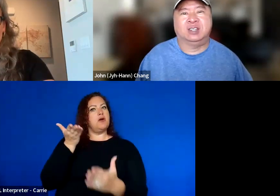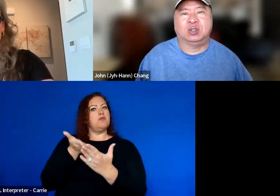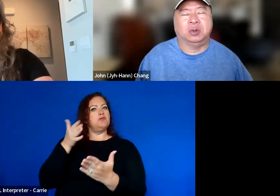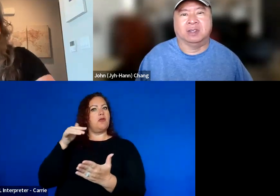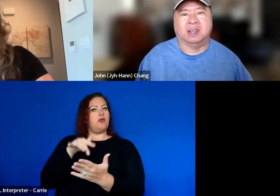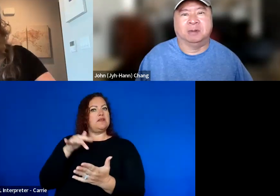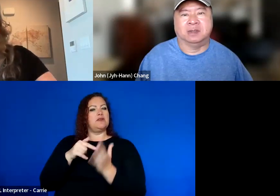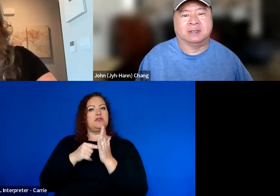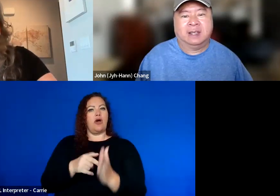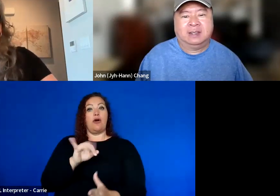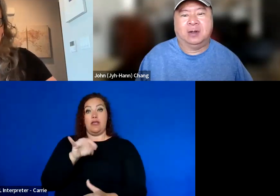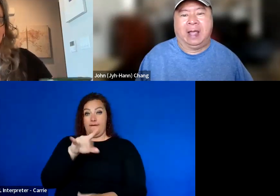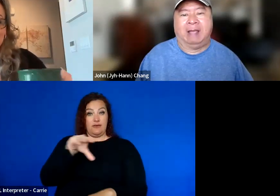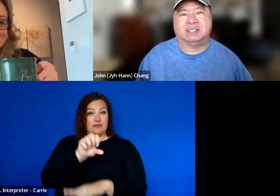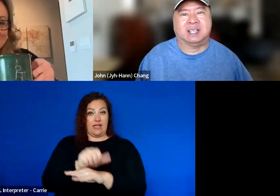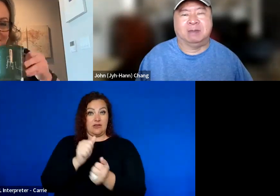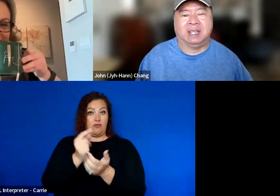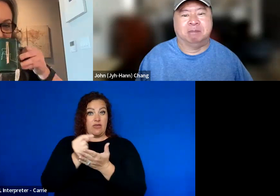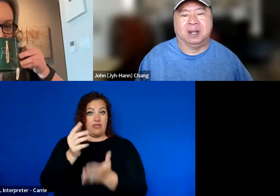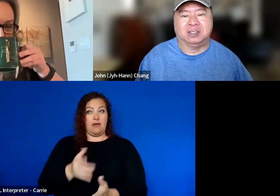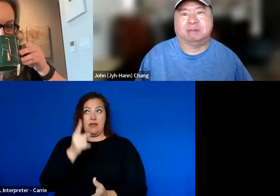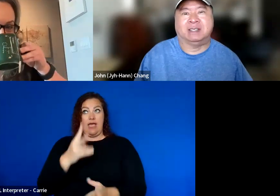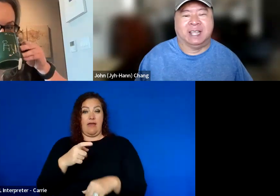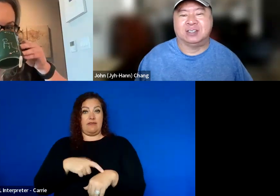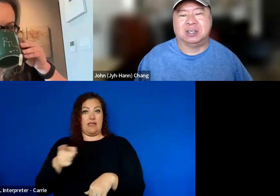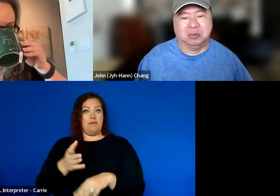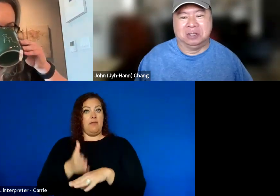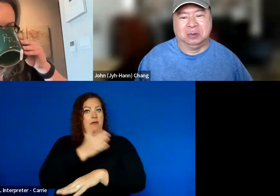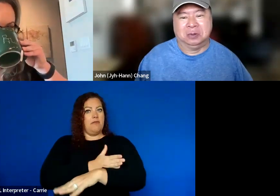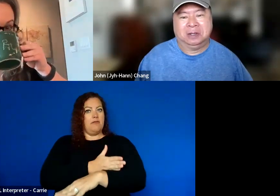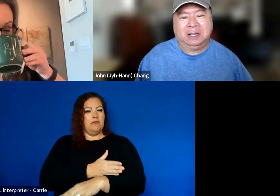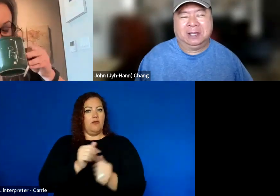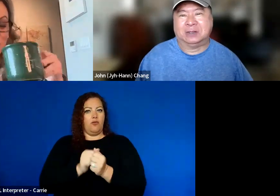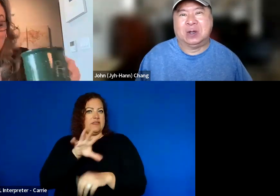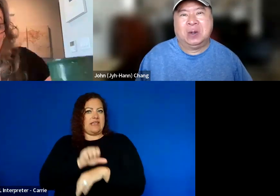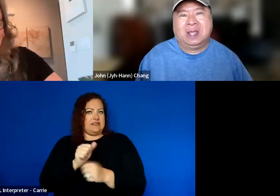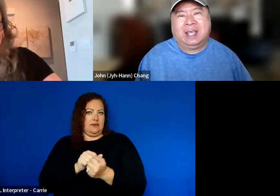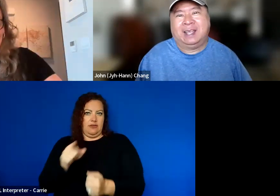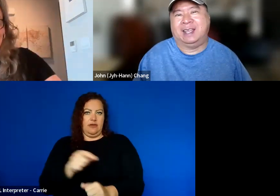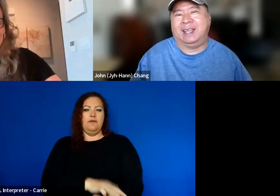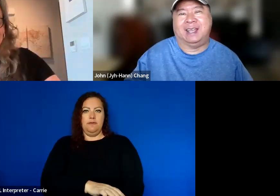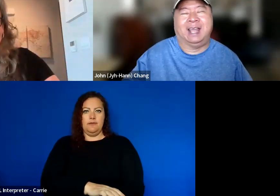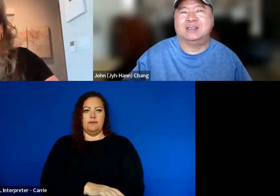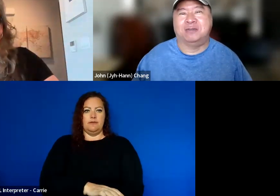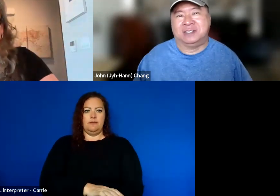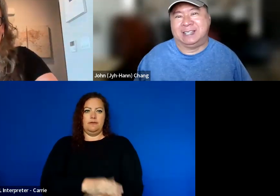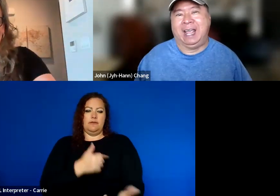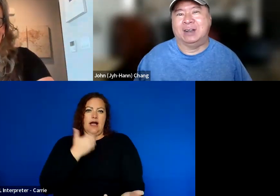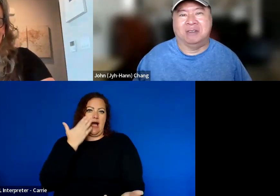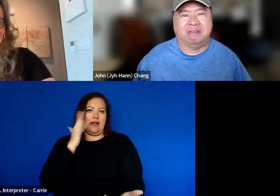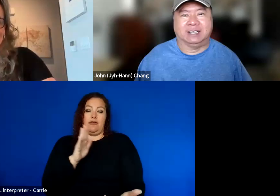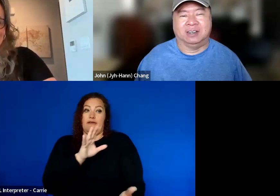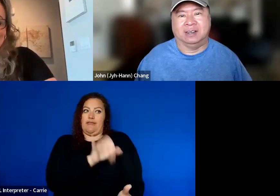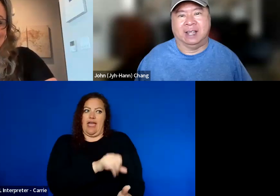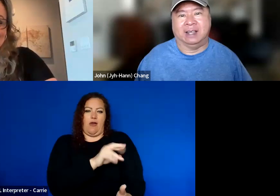just schedule with a therapist, half the time they get better just by scheduling with you. So Mhm. I don't know if Yep. it's that